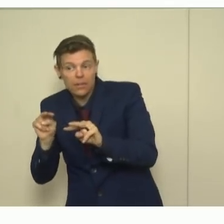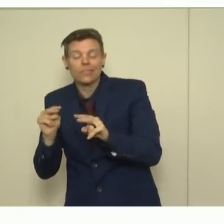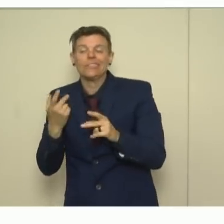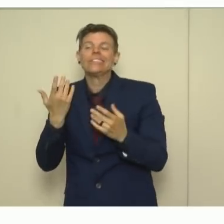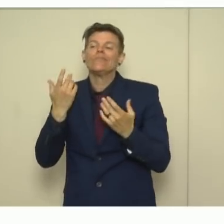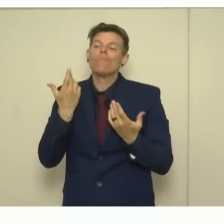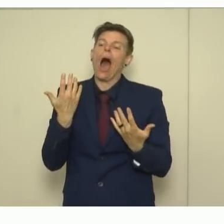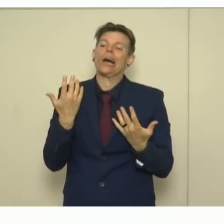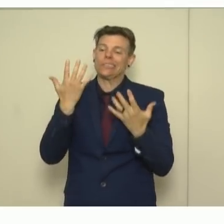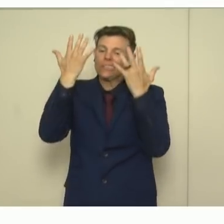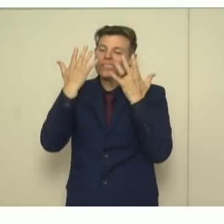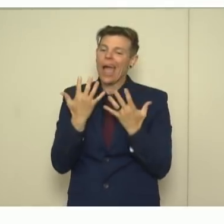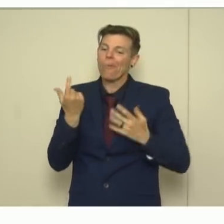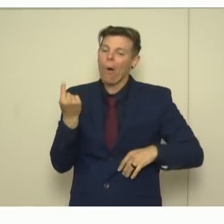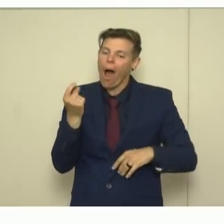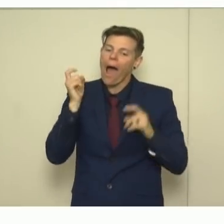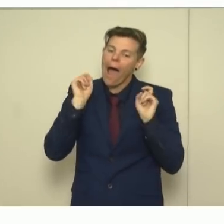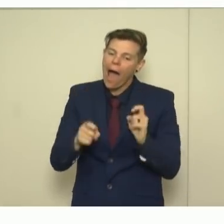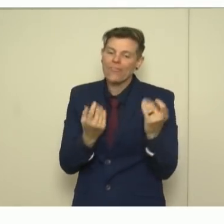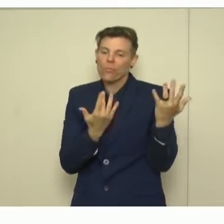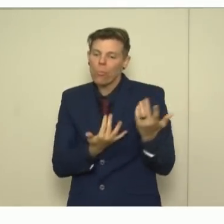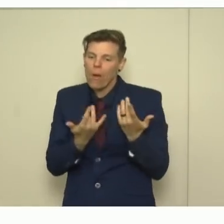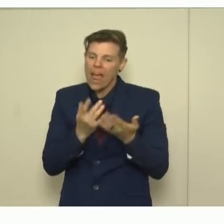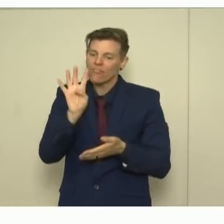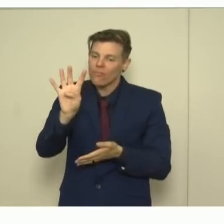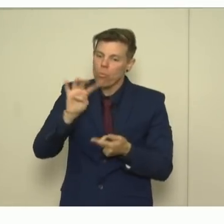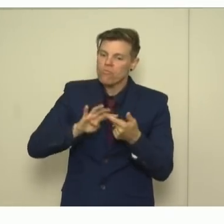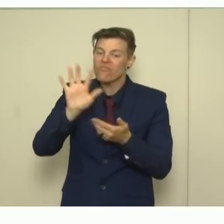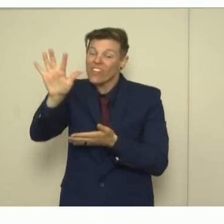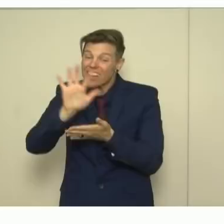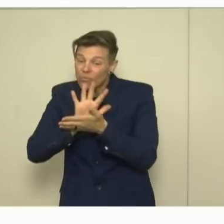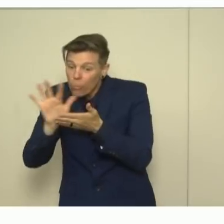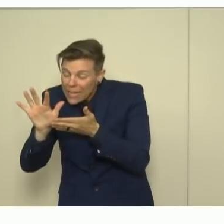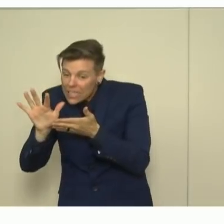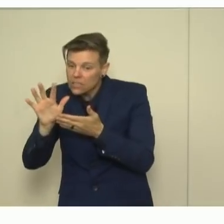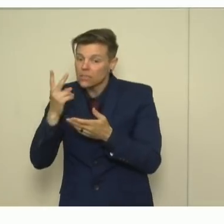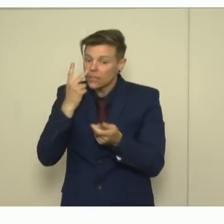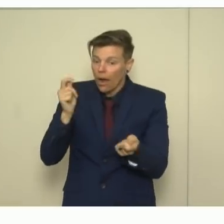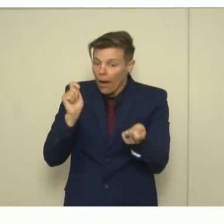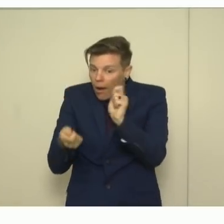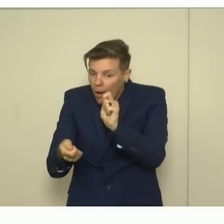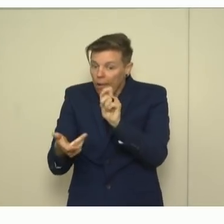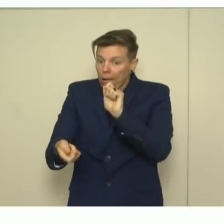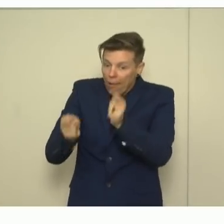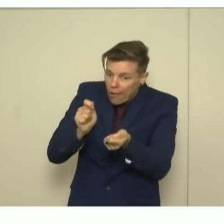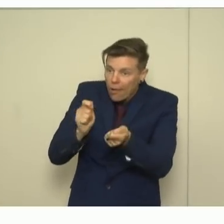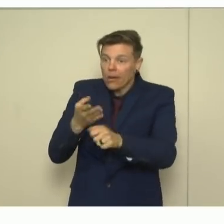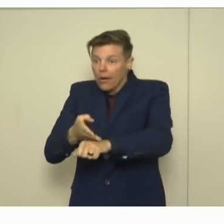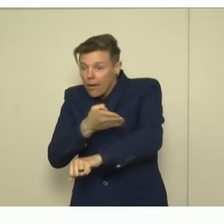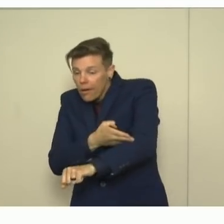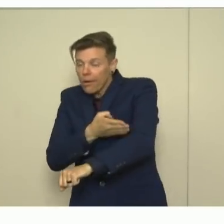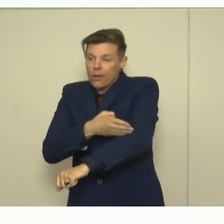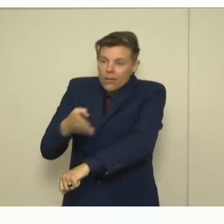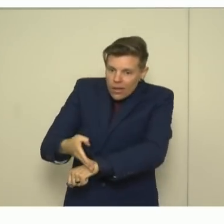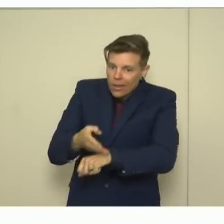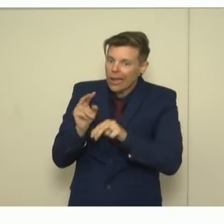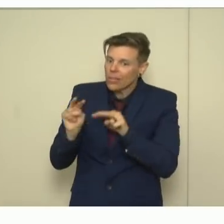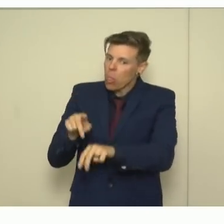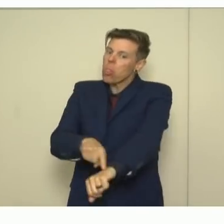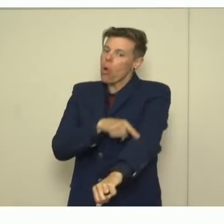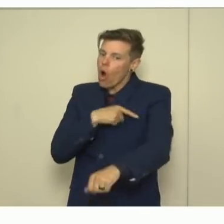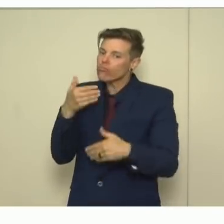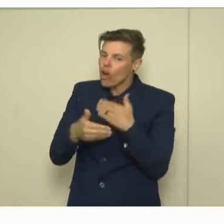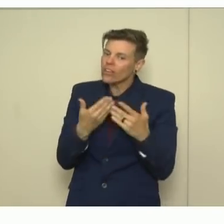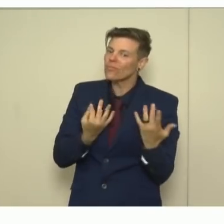about Labor Day weekend. We'll know about school reopening in early October. But we still need to stay the course, still need to do what we're